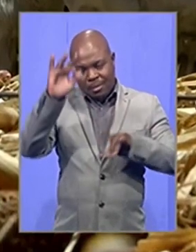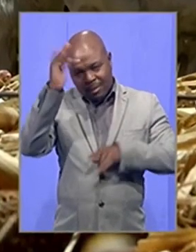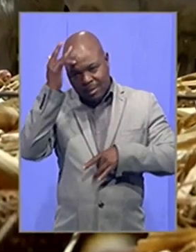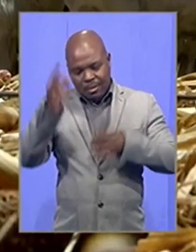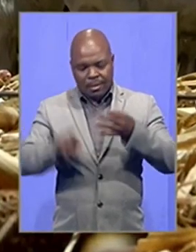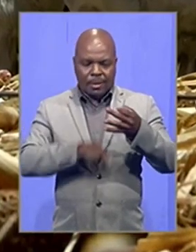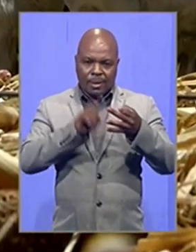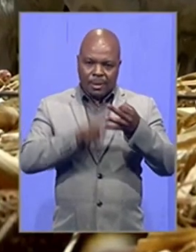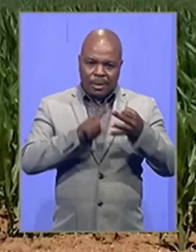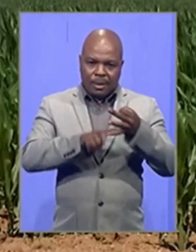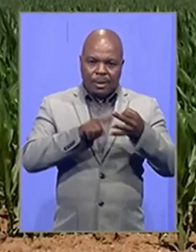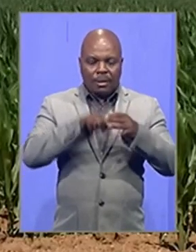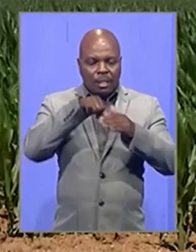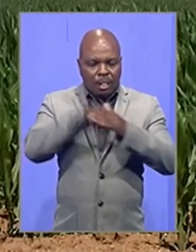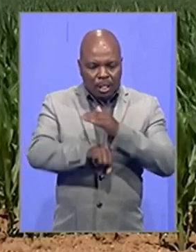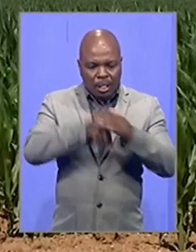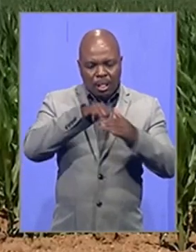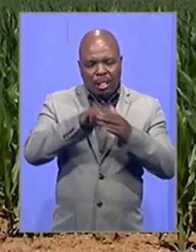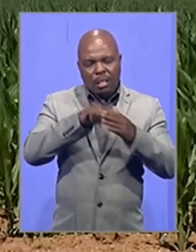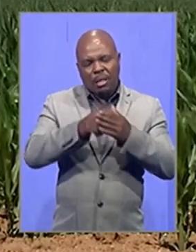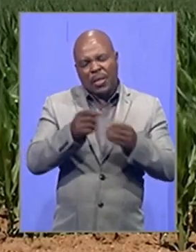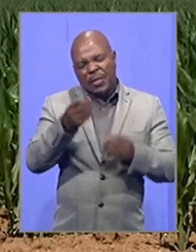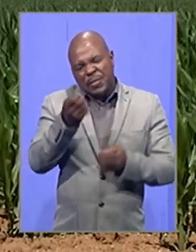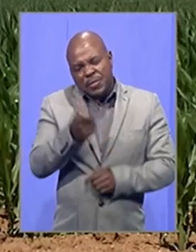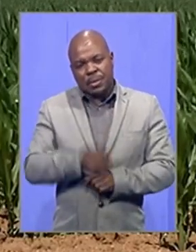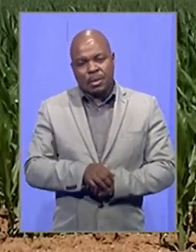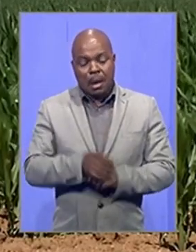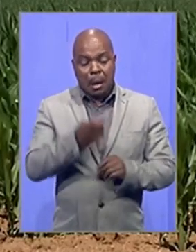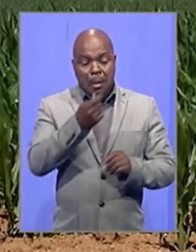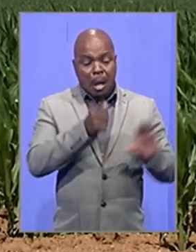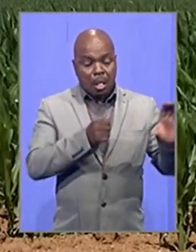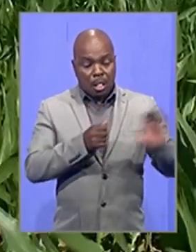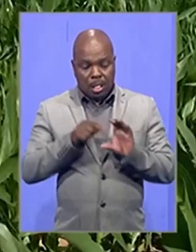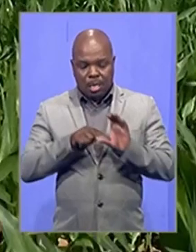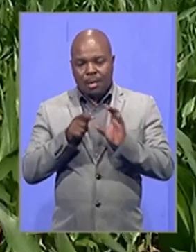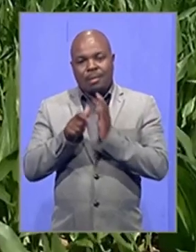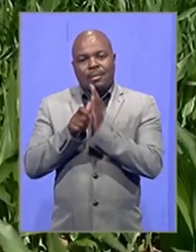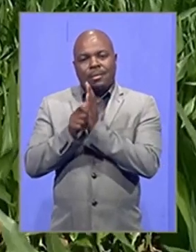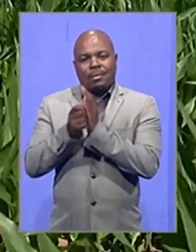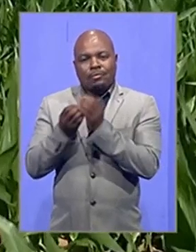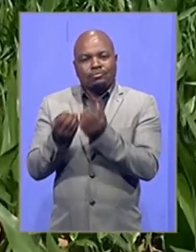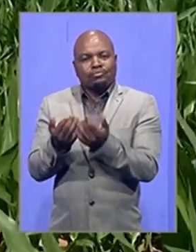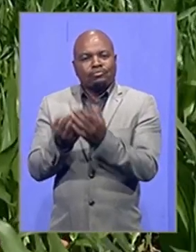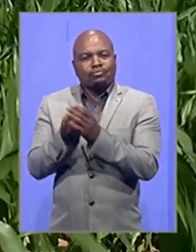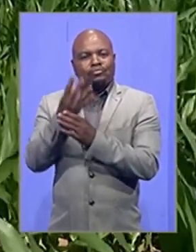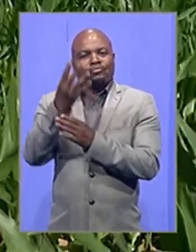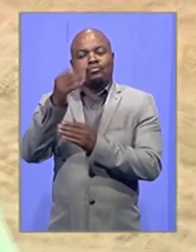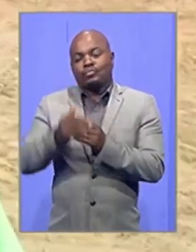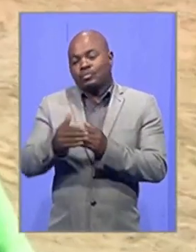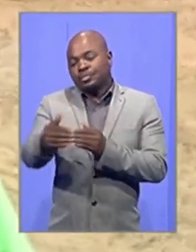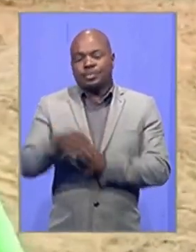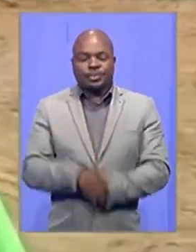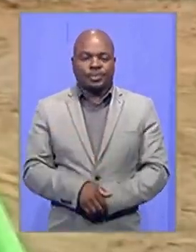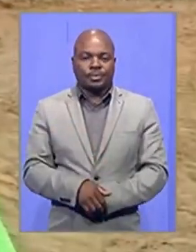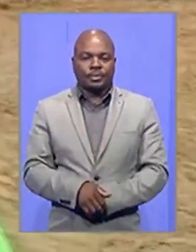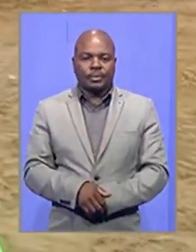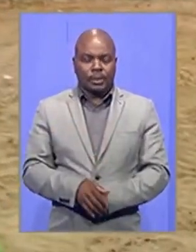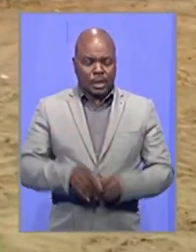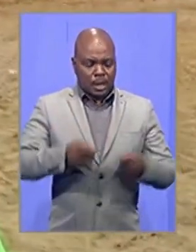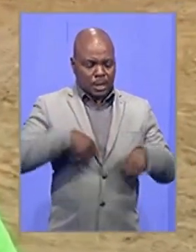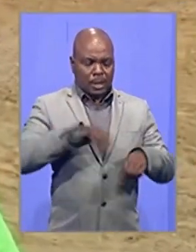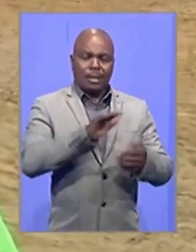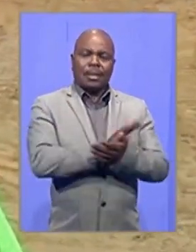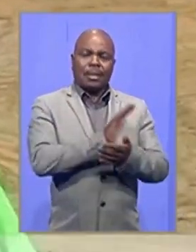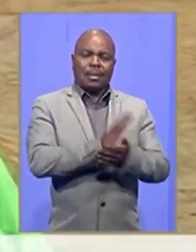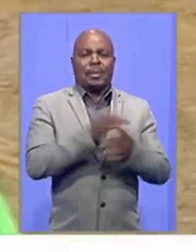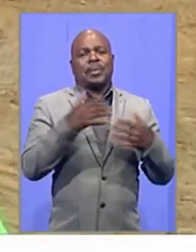sa tswala. Dithuso tsa ditšhelete di tla sebediswa ho lema poone bakeng la furu setlheng sa ho lema. Re ikutlwa re le motlotlo